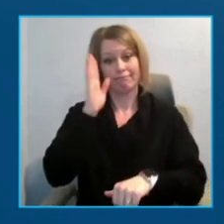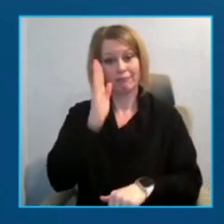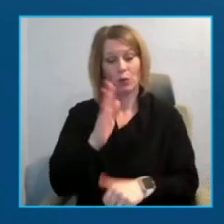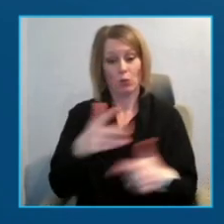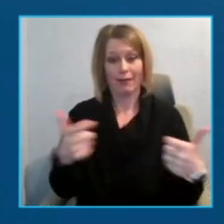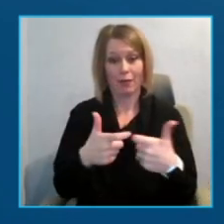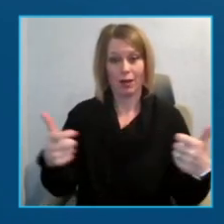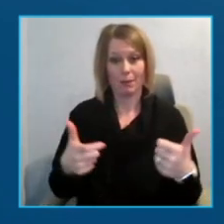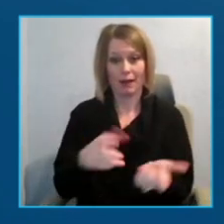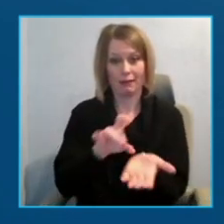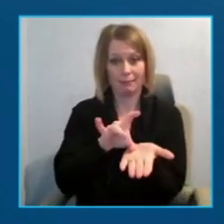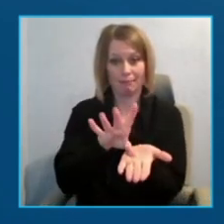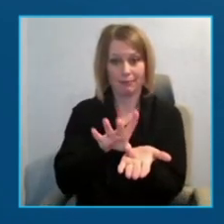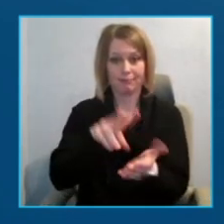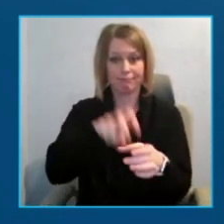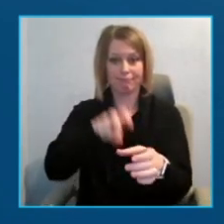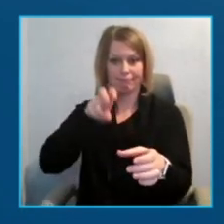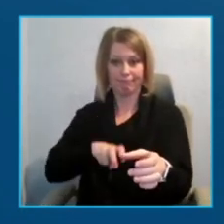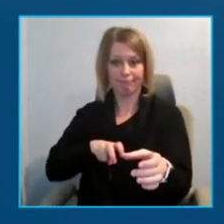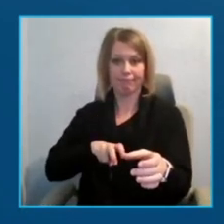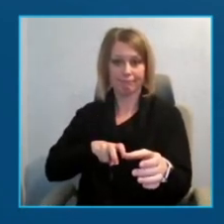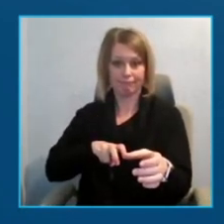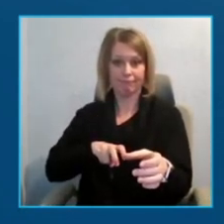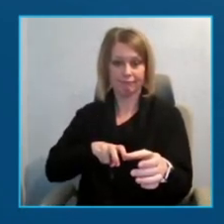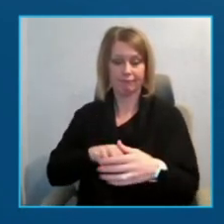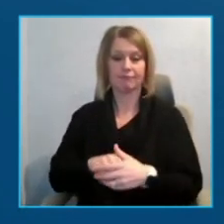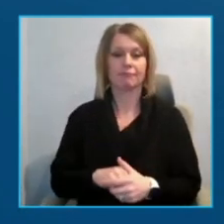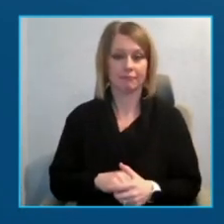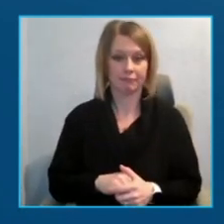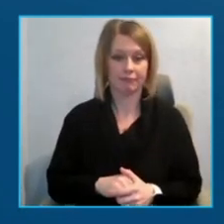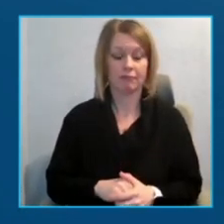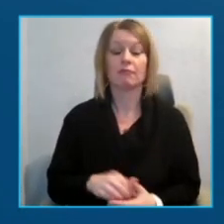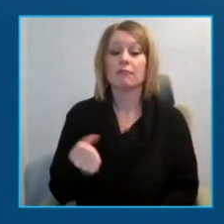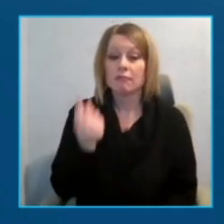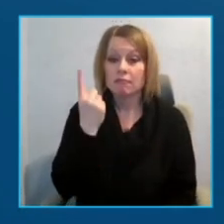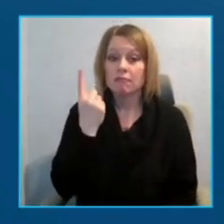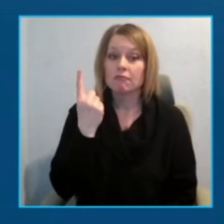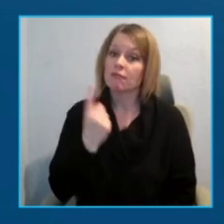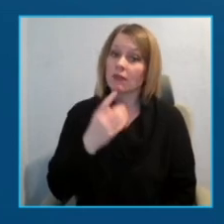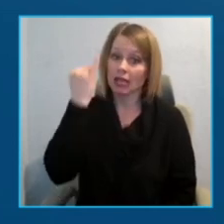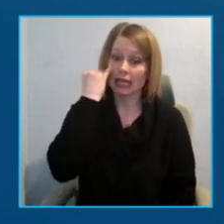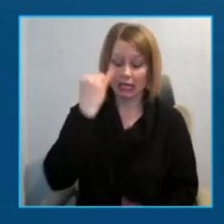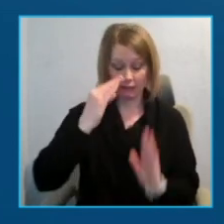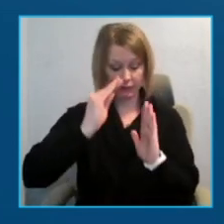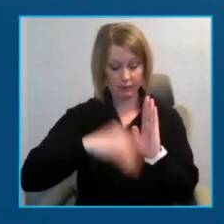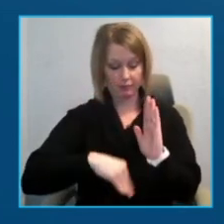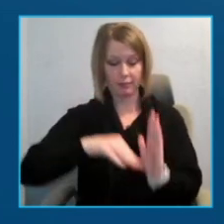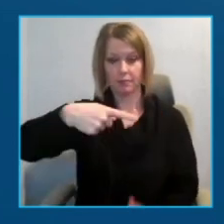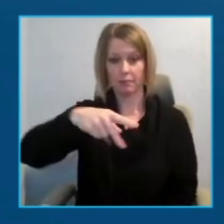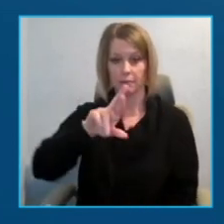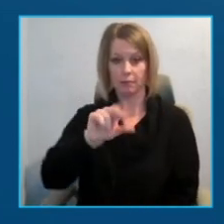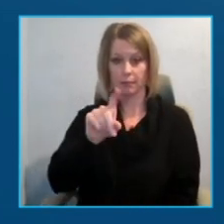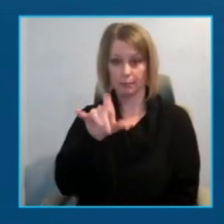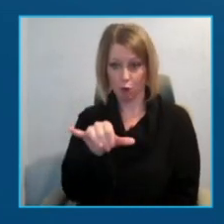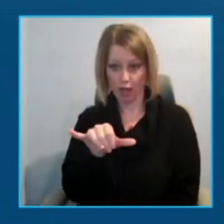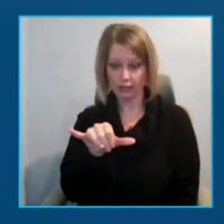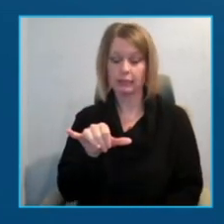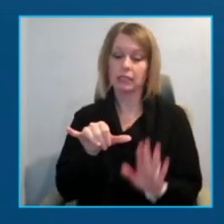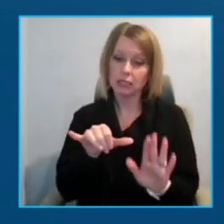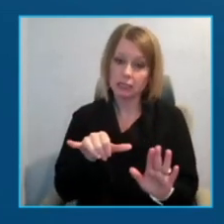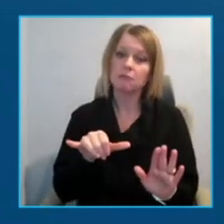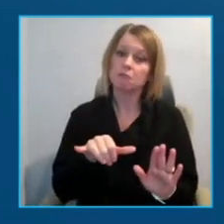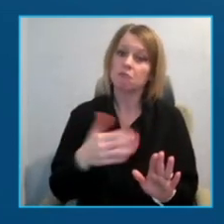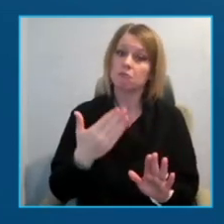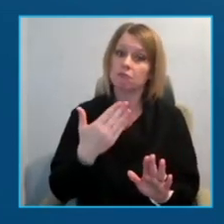committee. Registering a proxy, while important for establishing a quorum and assuring your vote